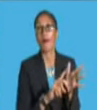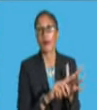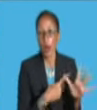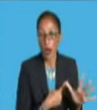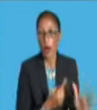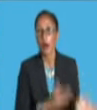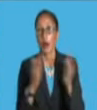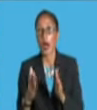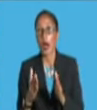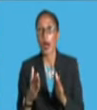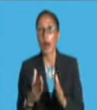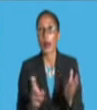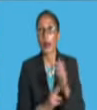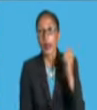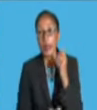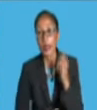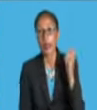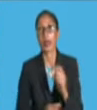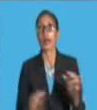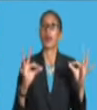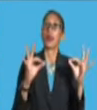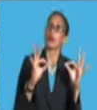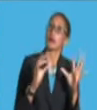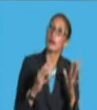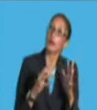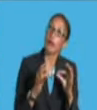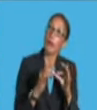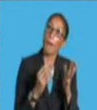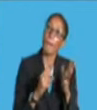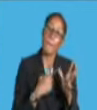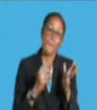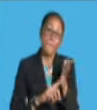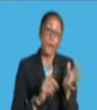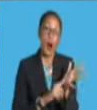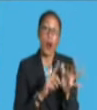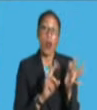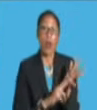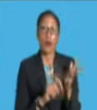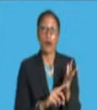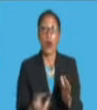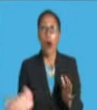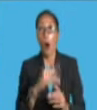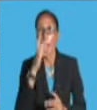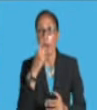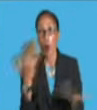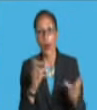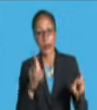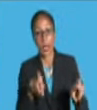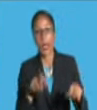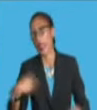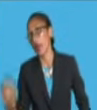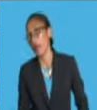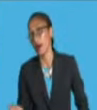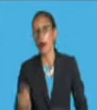Road, Savani, Baulevu, and not forgetting all the people of the Baulevu Housing, Nakasi, and Waila 3B.